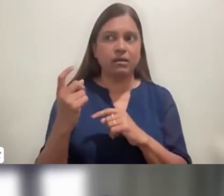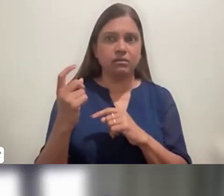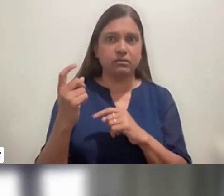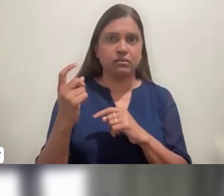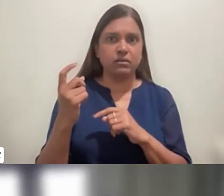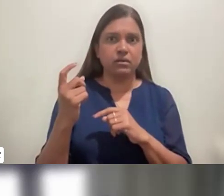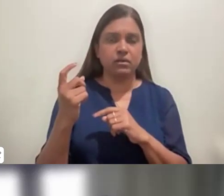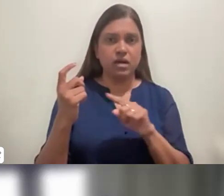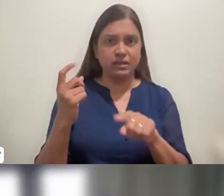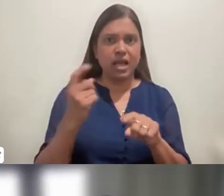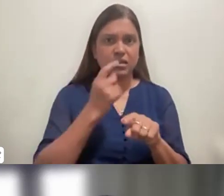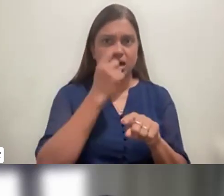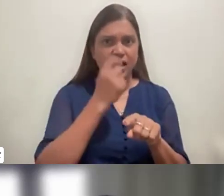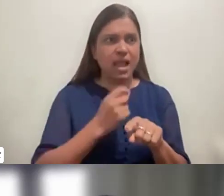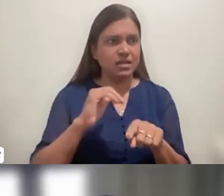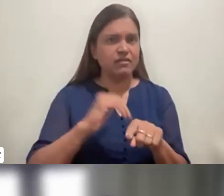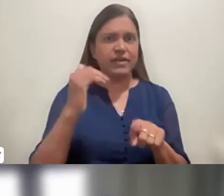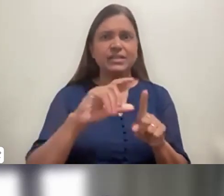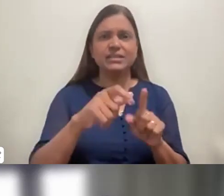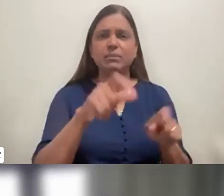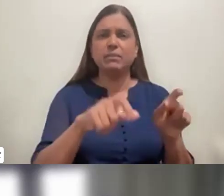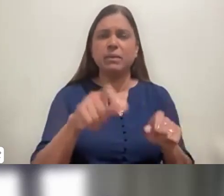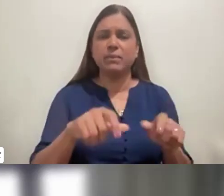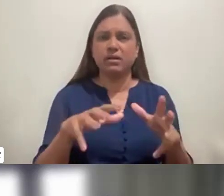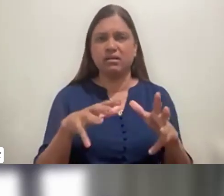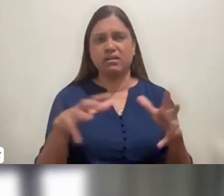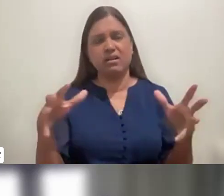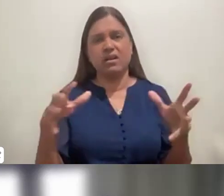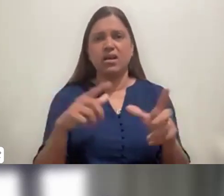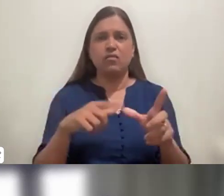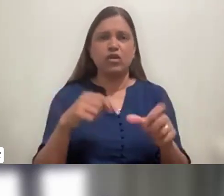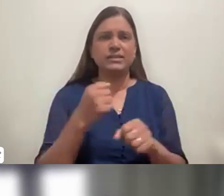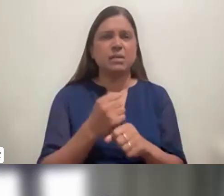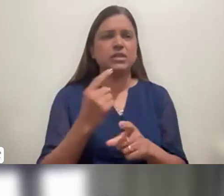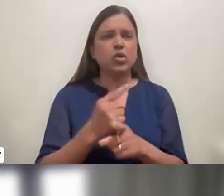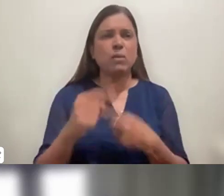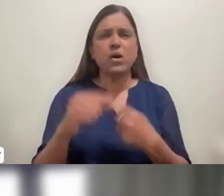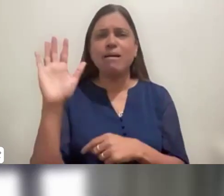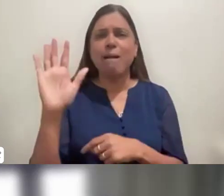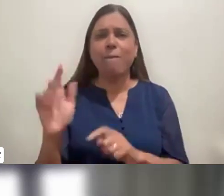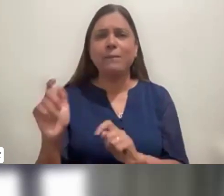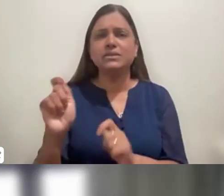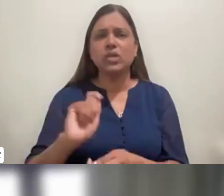disabled people on a bigger scale, i.e. displacement and heat?